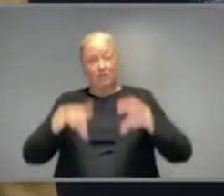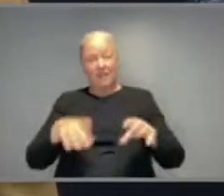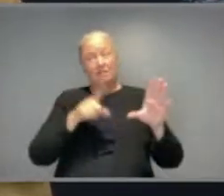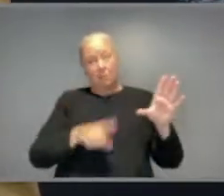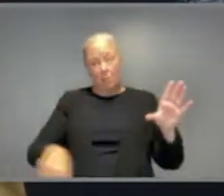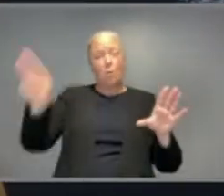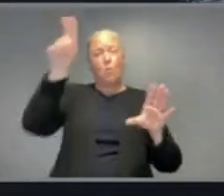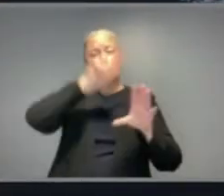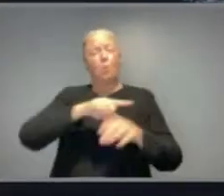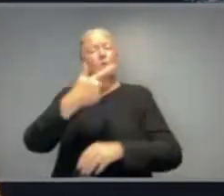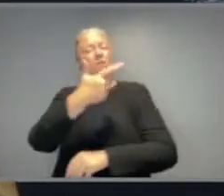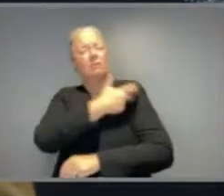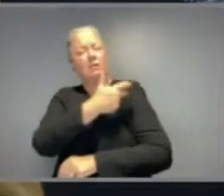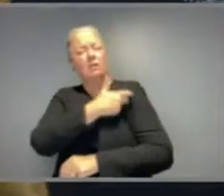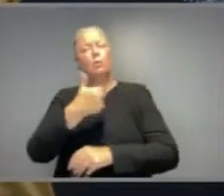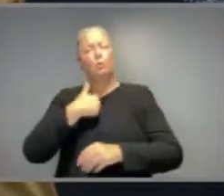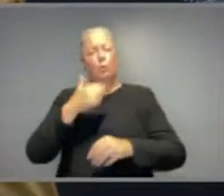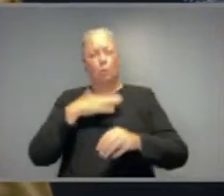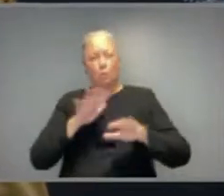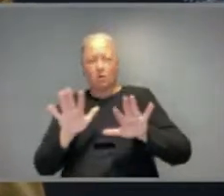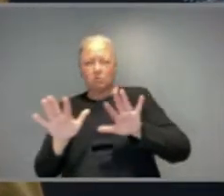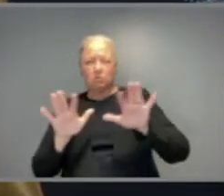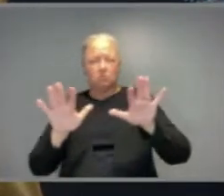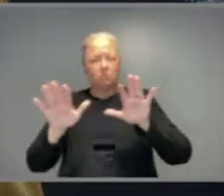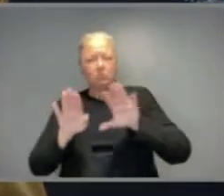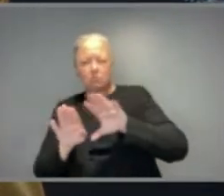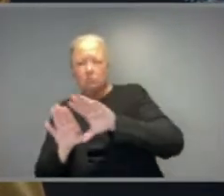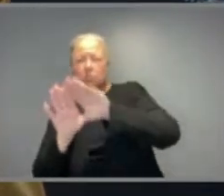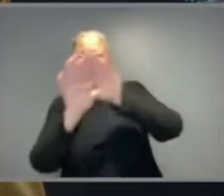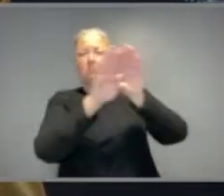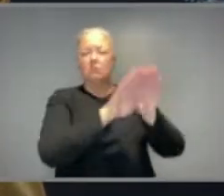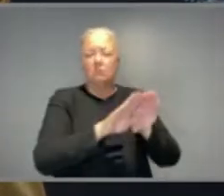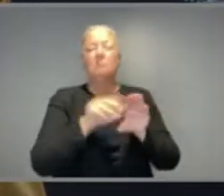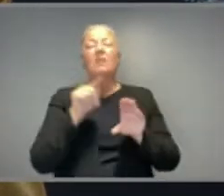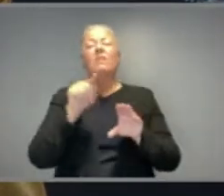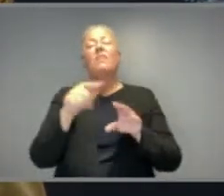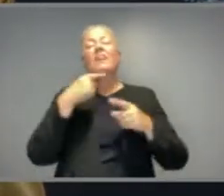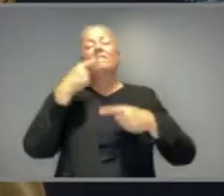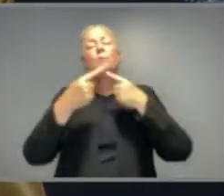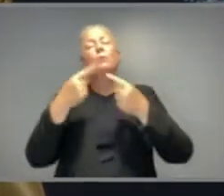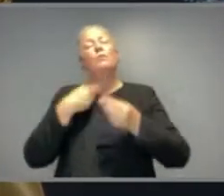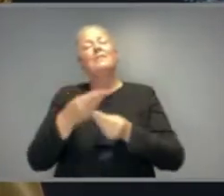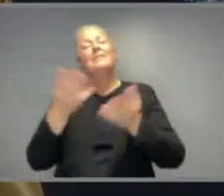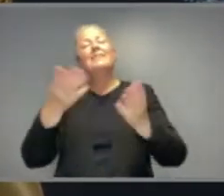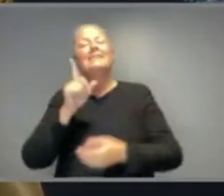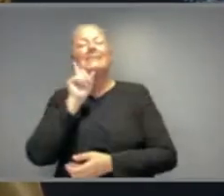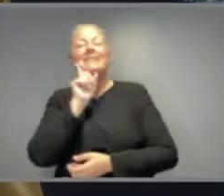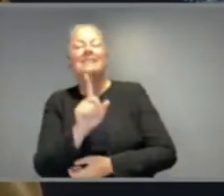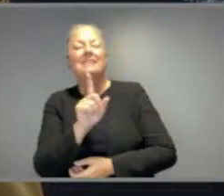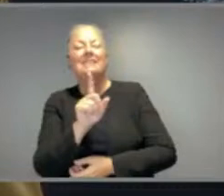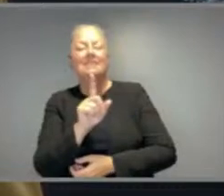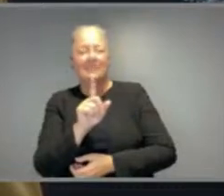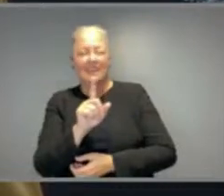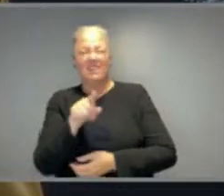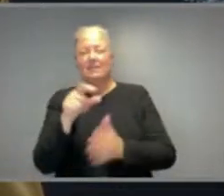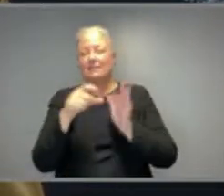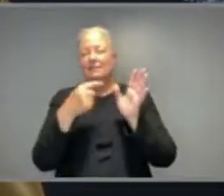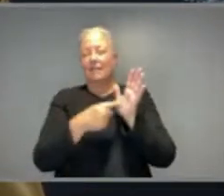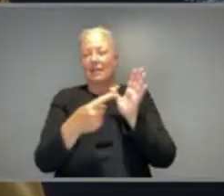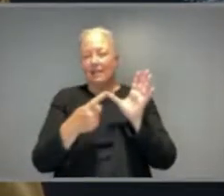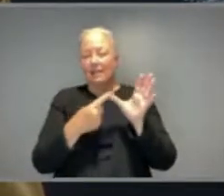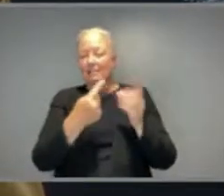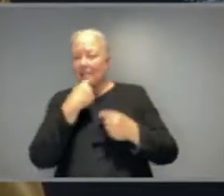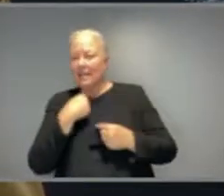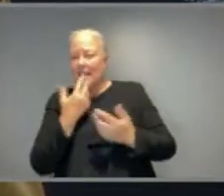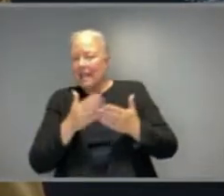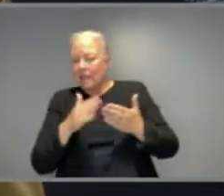as evenly as we can. That data that we've released yesterday gives good insight into how progress is going, and we'll be watching